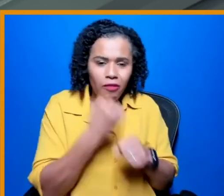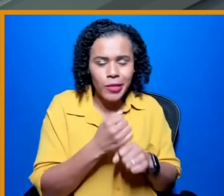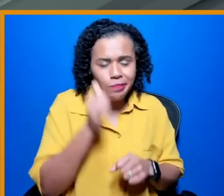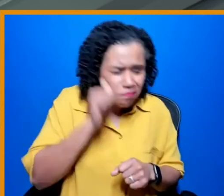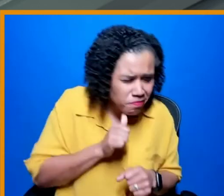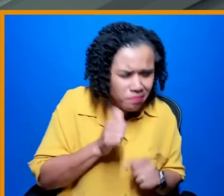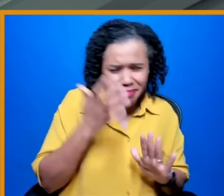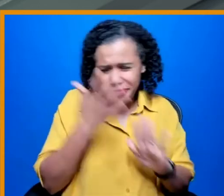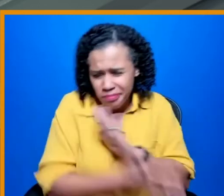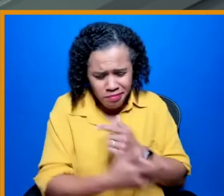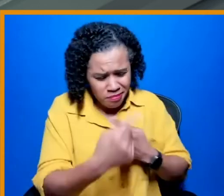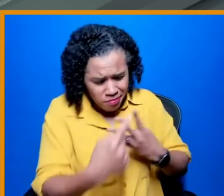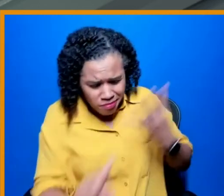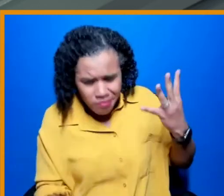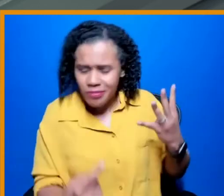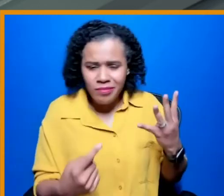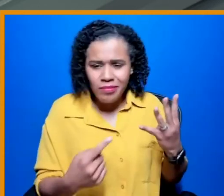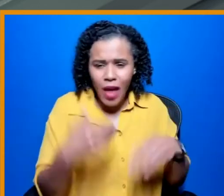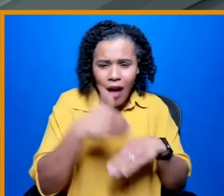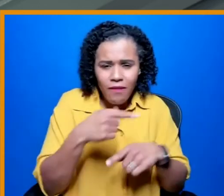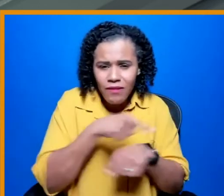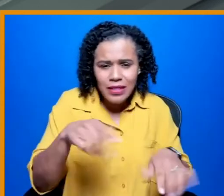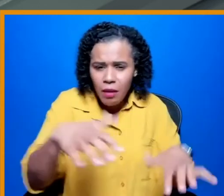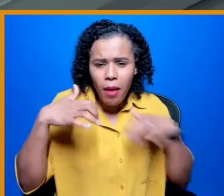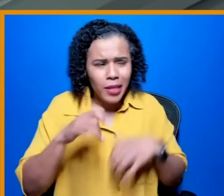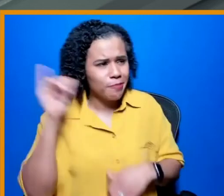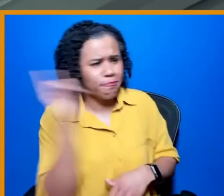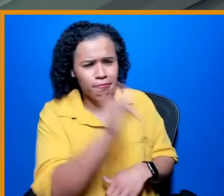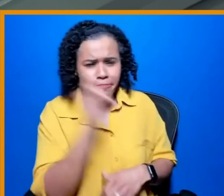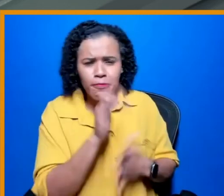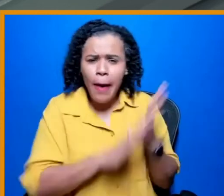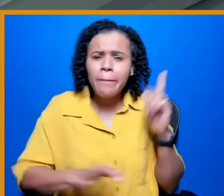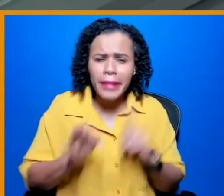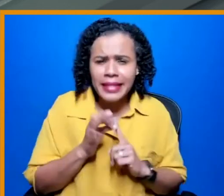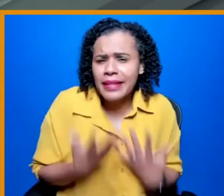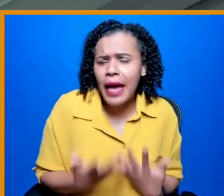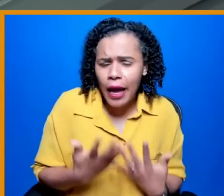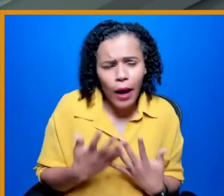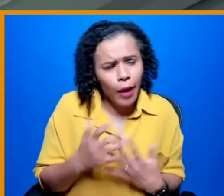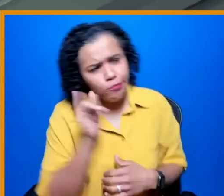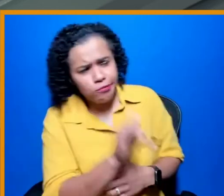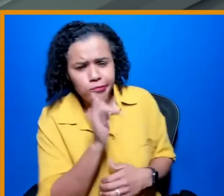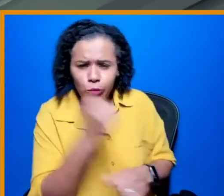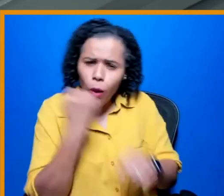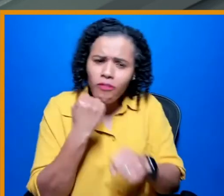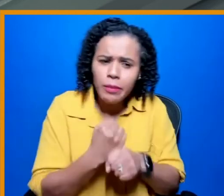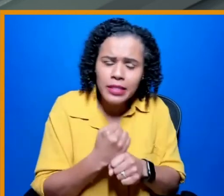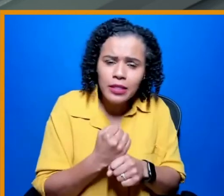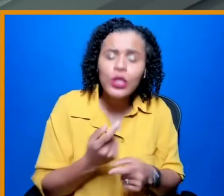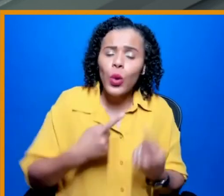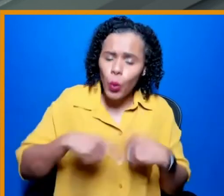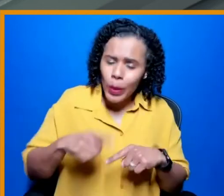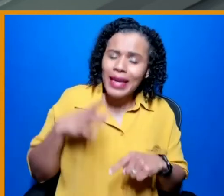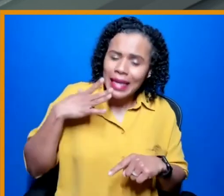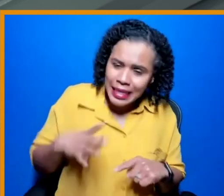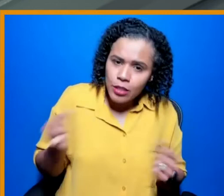life. The public inquiry must be robust and have all the powers it needs to unearth the corruption that was evidently present throughout our response. It will be